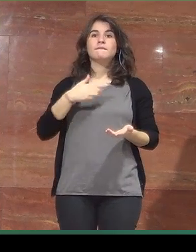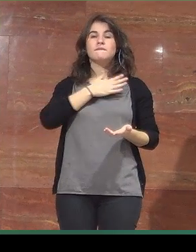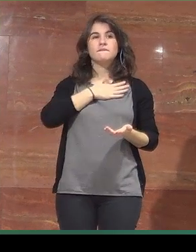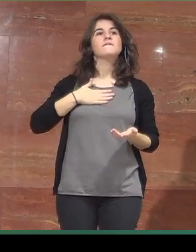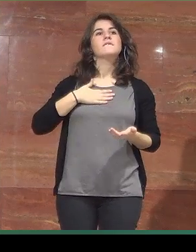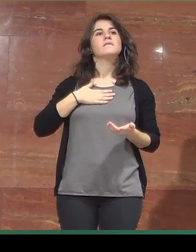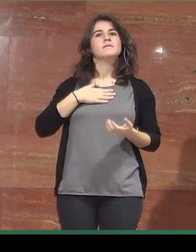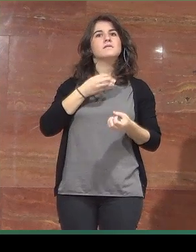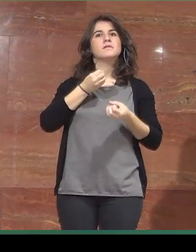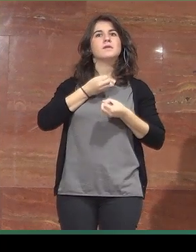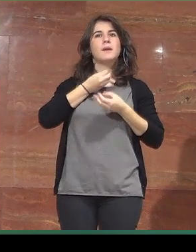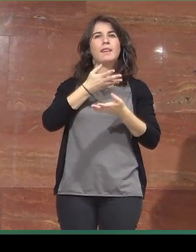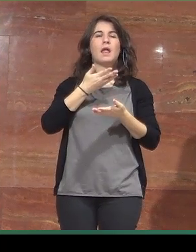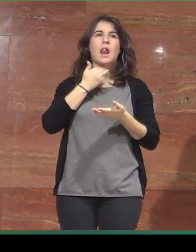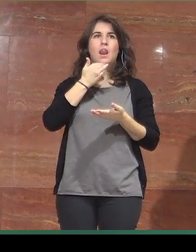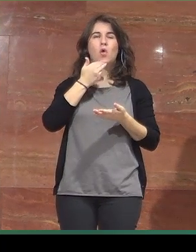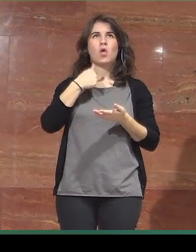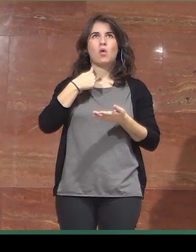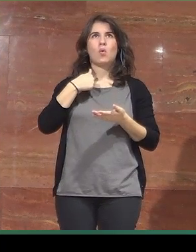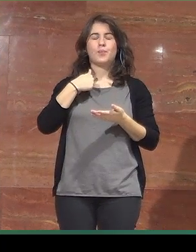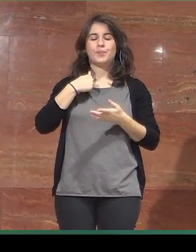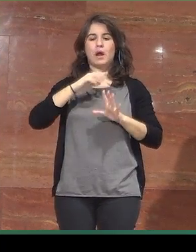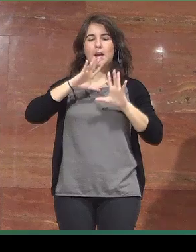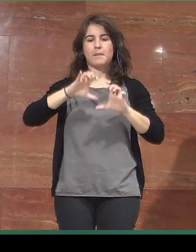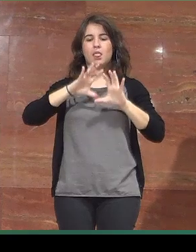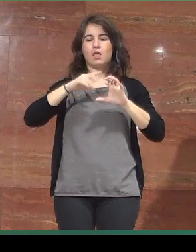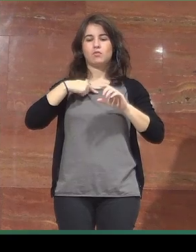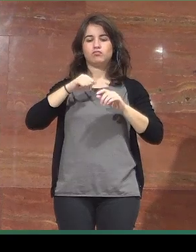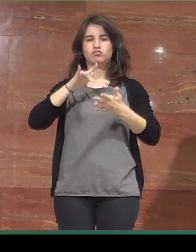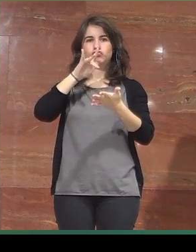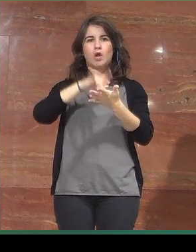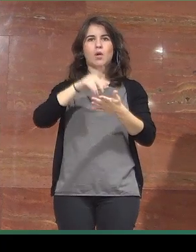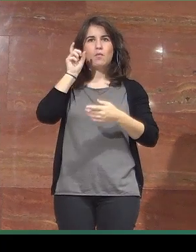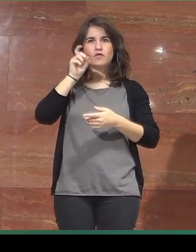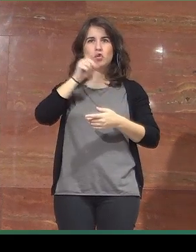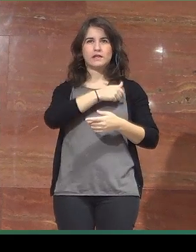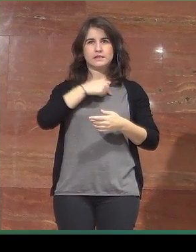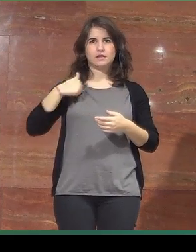I was teaching in China. China is